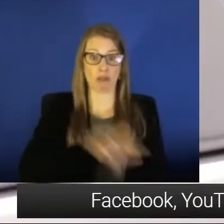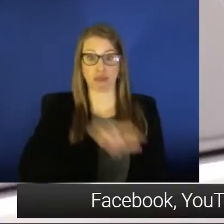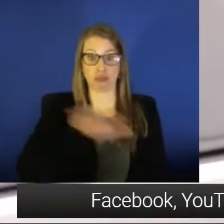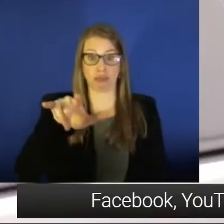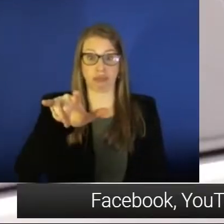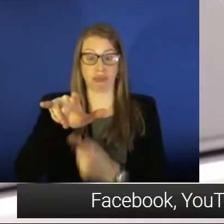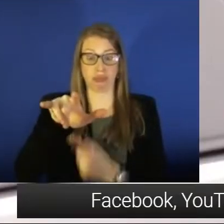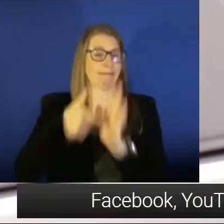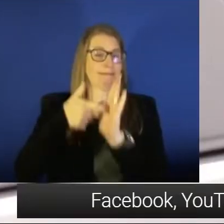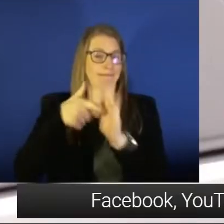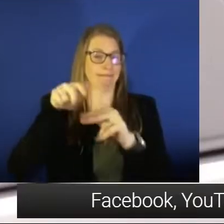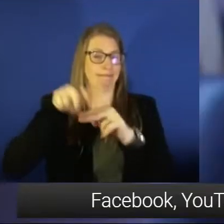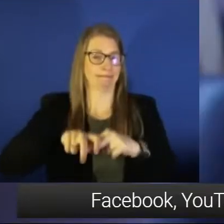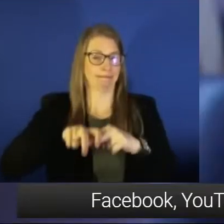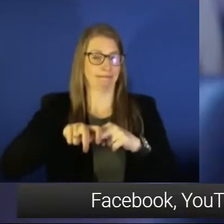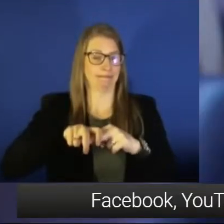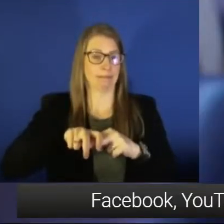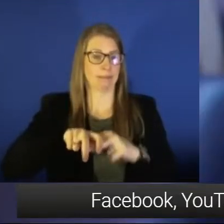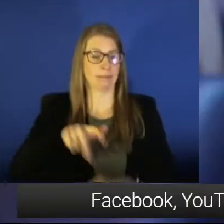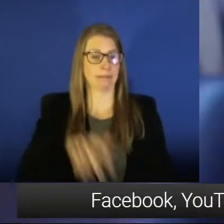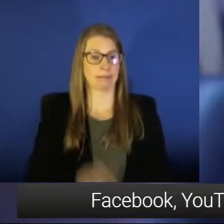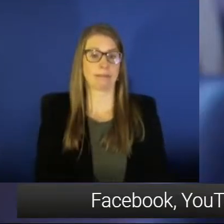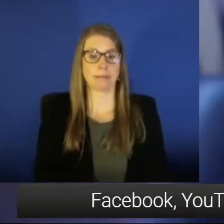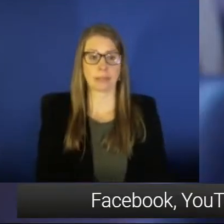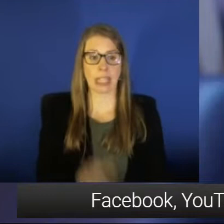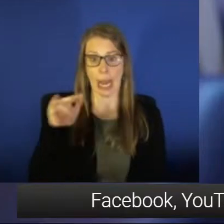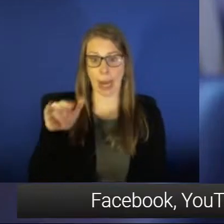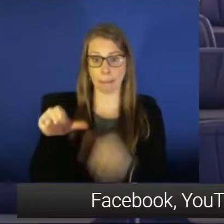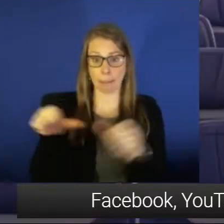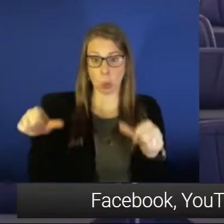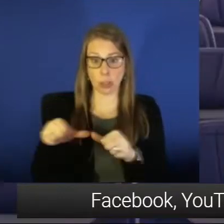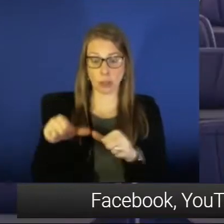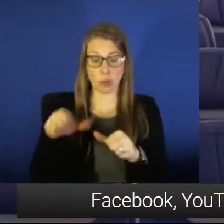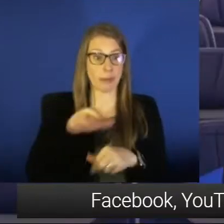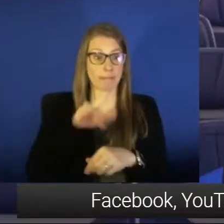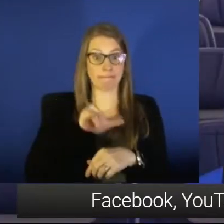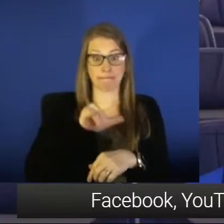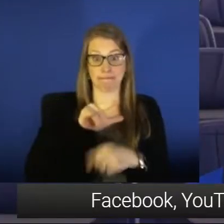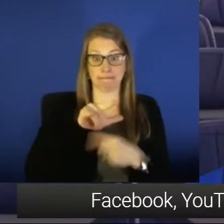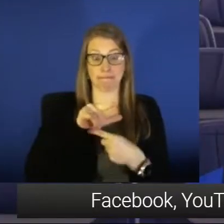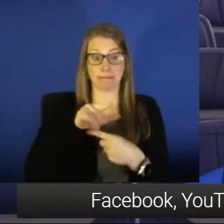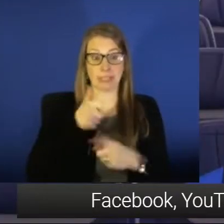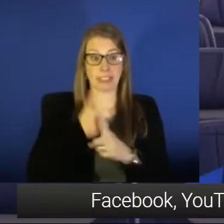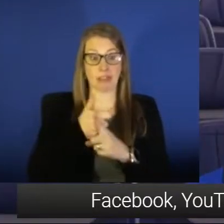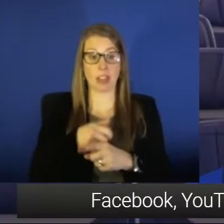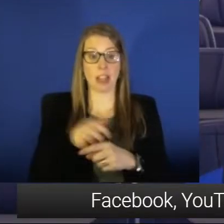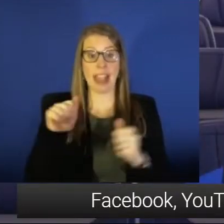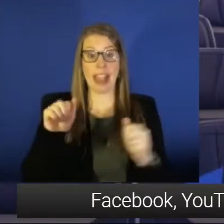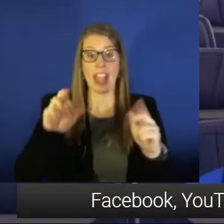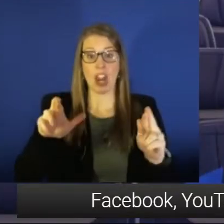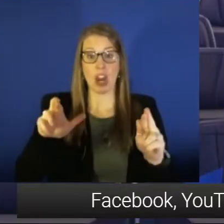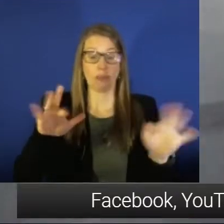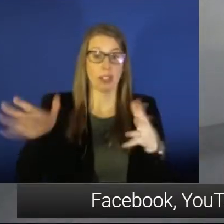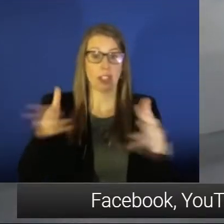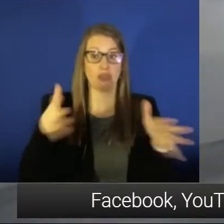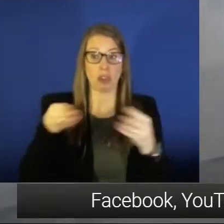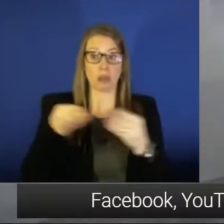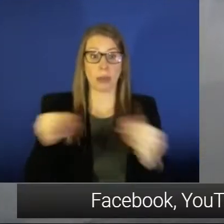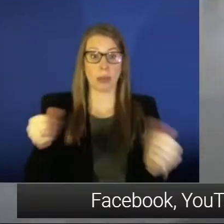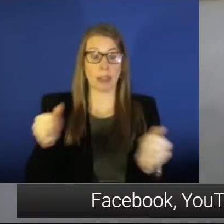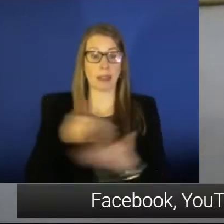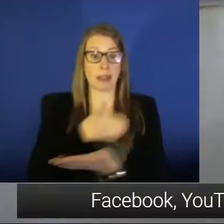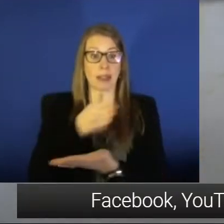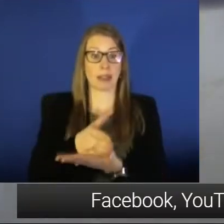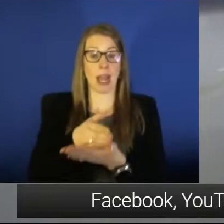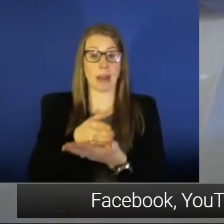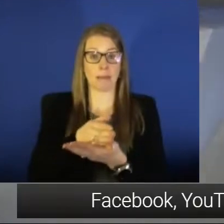airplanes or in the airport. So many folks are wondering just how do the air filtration systems work to stop the spread of COVID and other viruses on